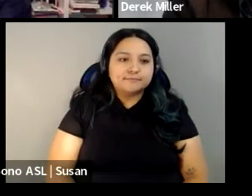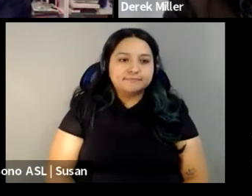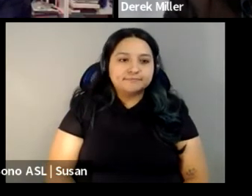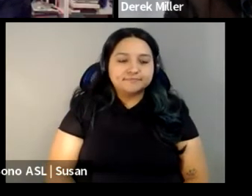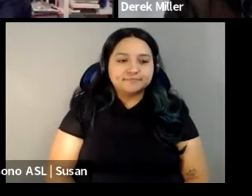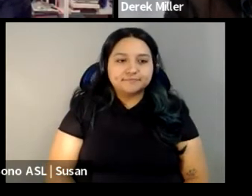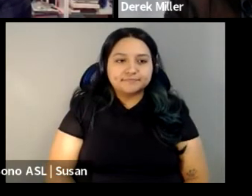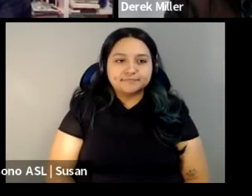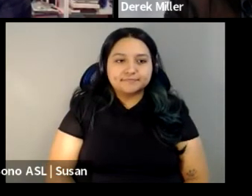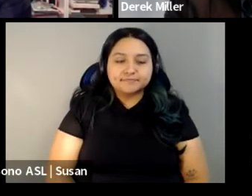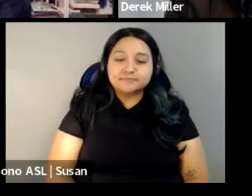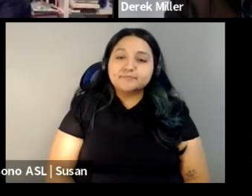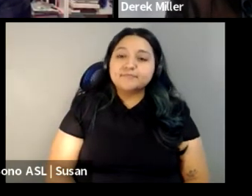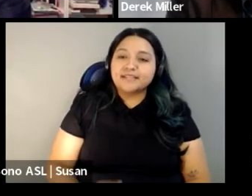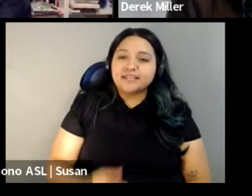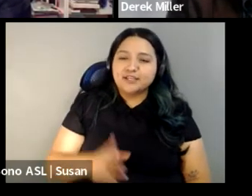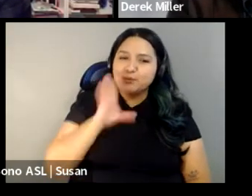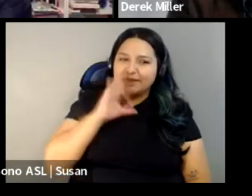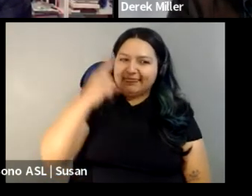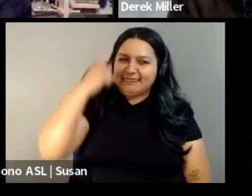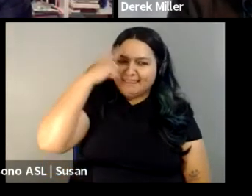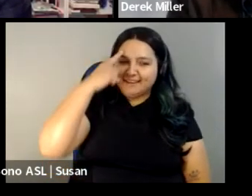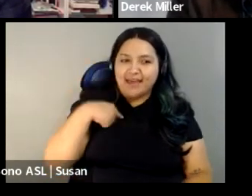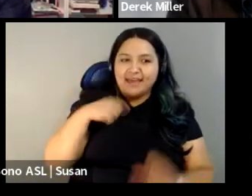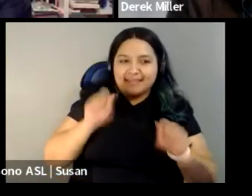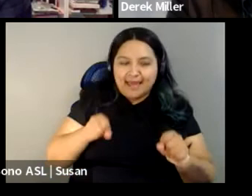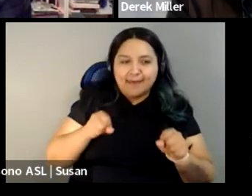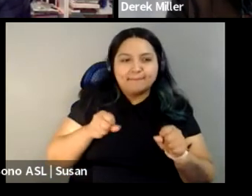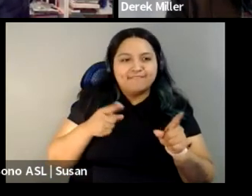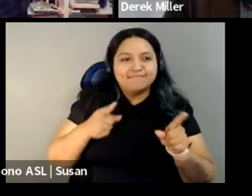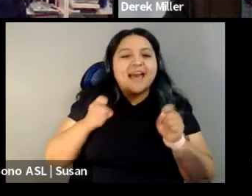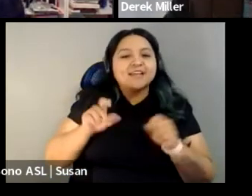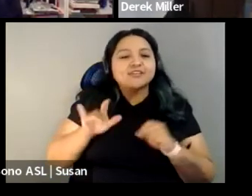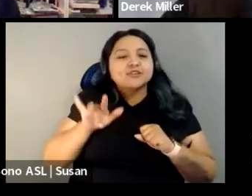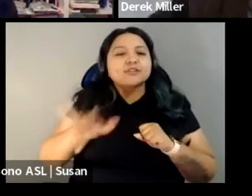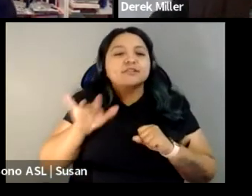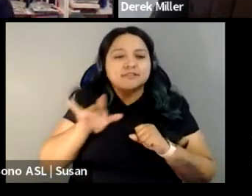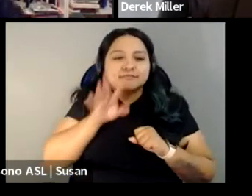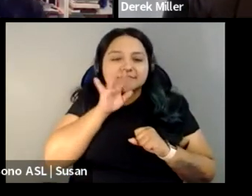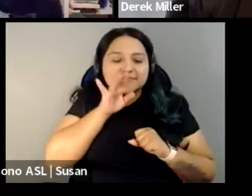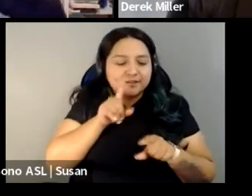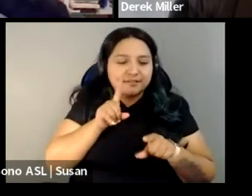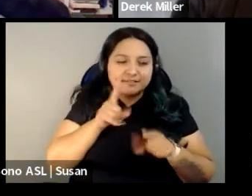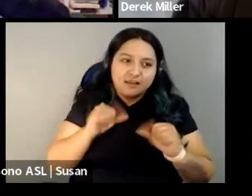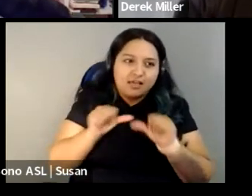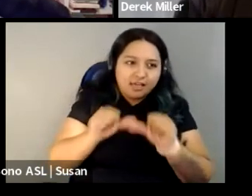You would think I'd be quicker on the unmute button after 2 years of this, but alas.